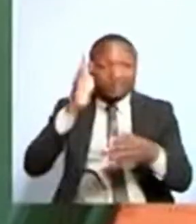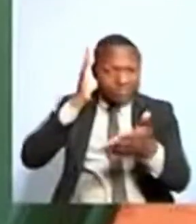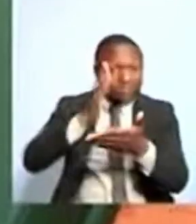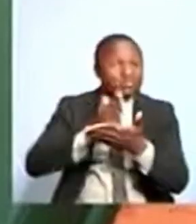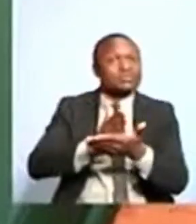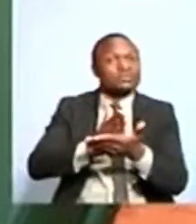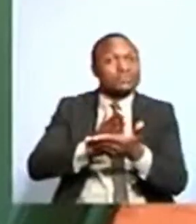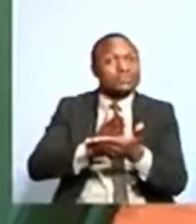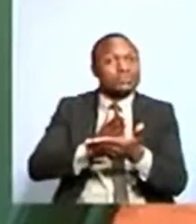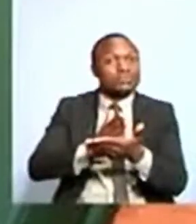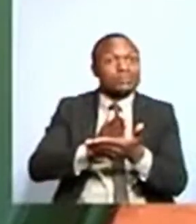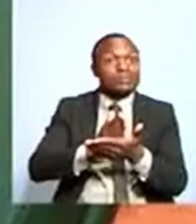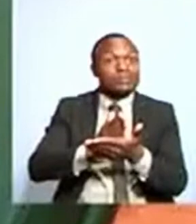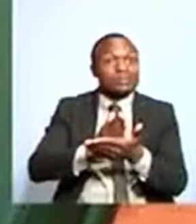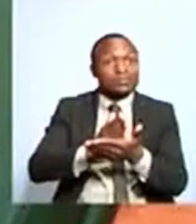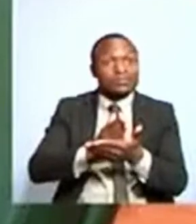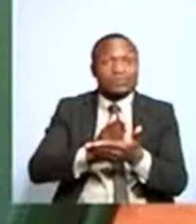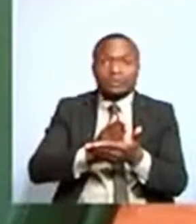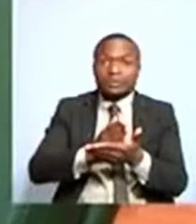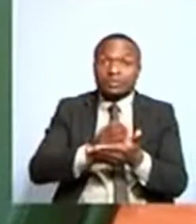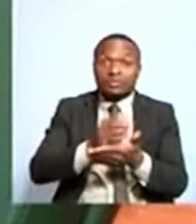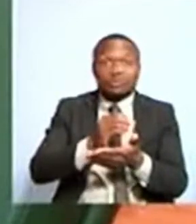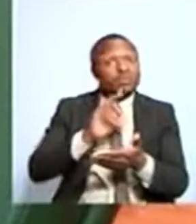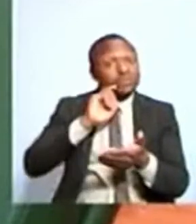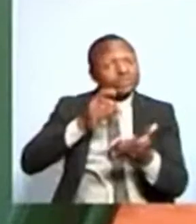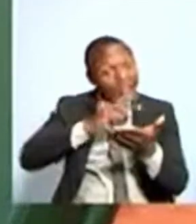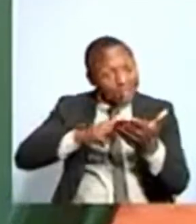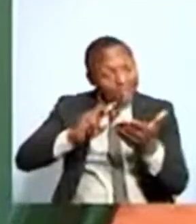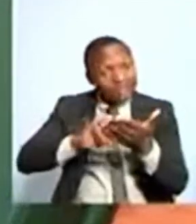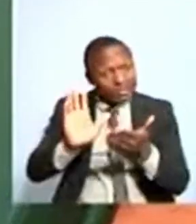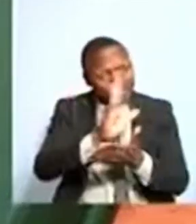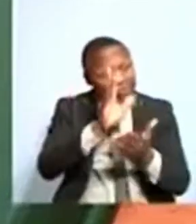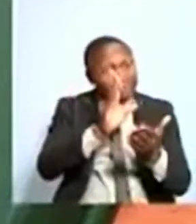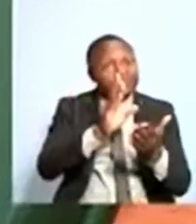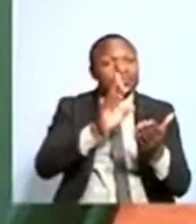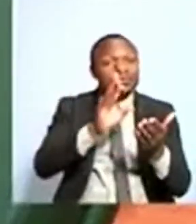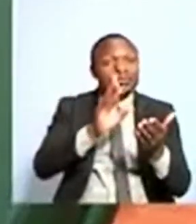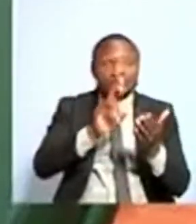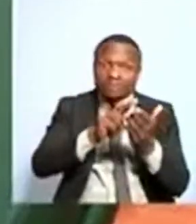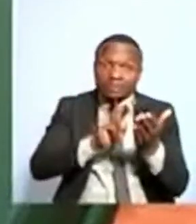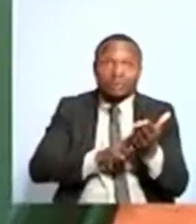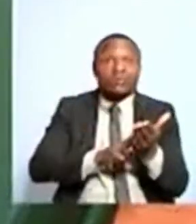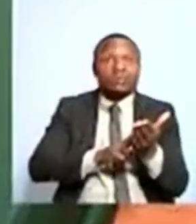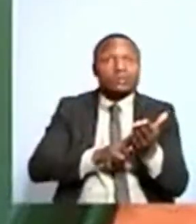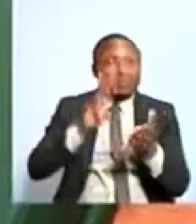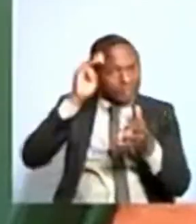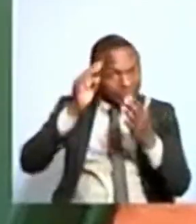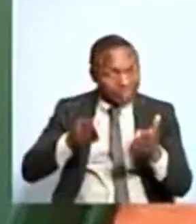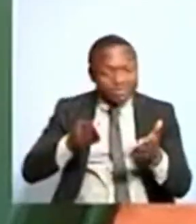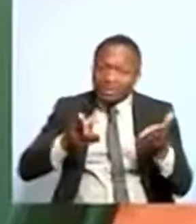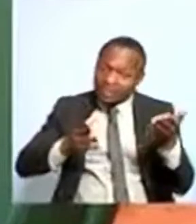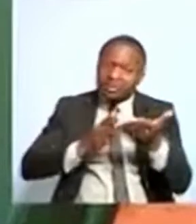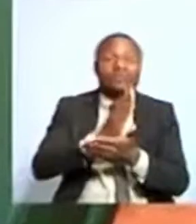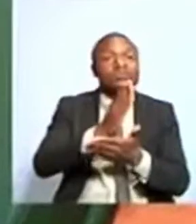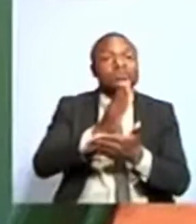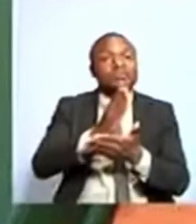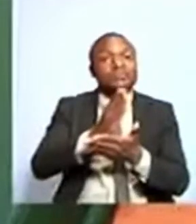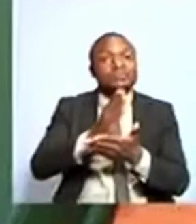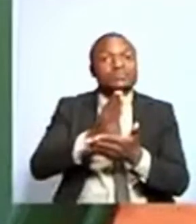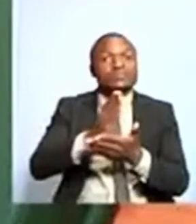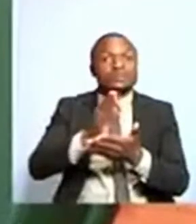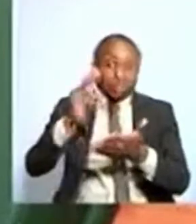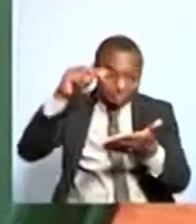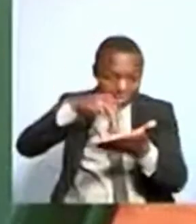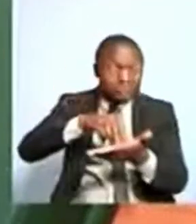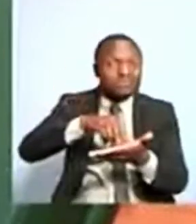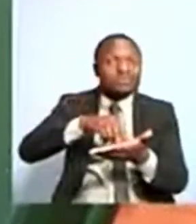I mean, you should be able to read your standing orders. So the minister is still in order to intercept. Yes, yes.